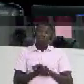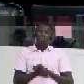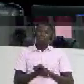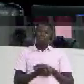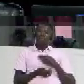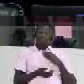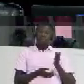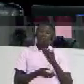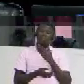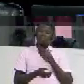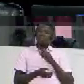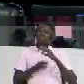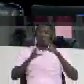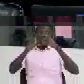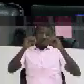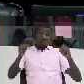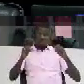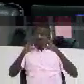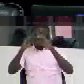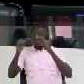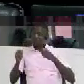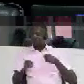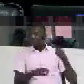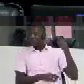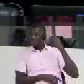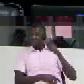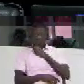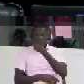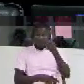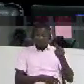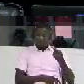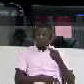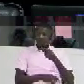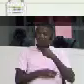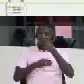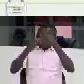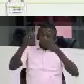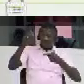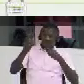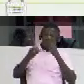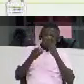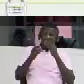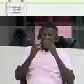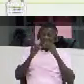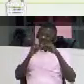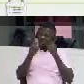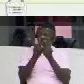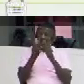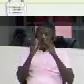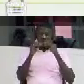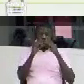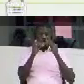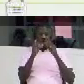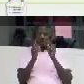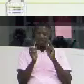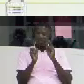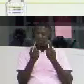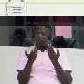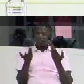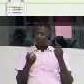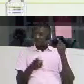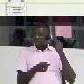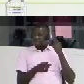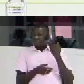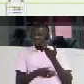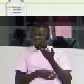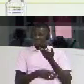from office to office, did you hear them say anything? bi nga àndaa ñoom ñuy dugg ci office di génn dugg ci beneen office ndax yaa ngi doon dégg liñ